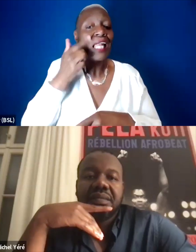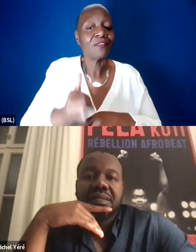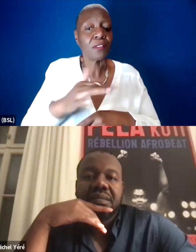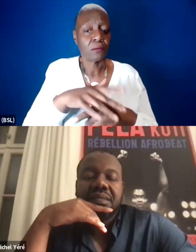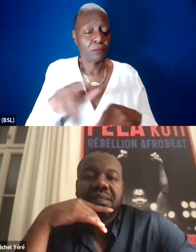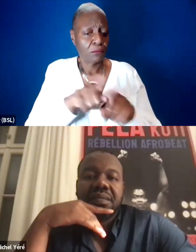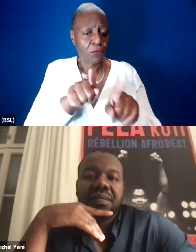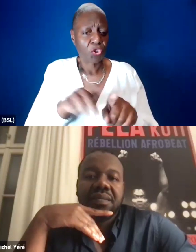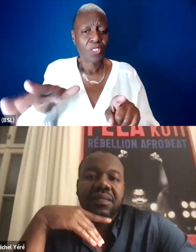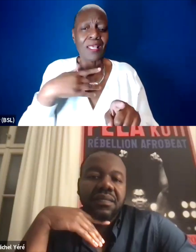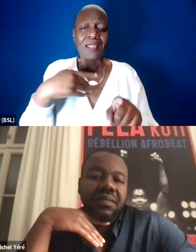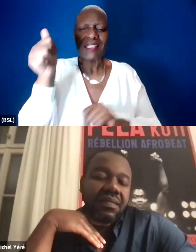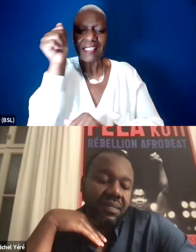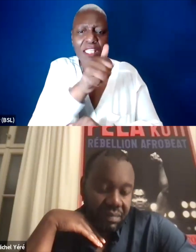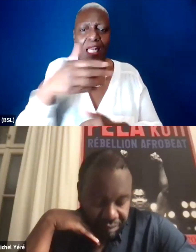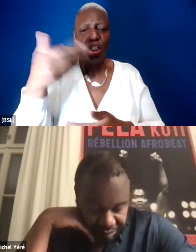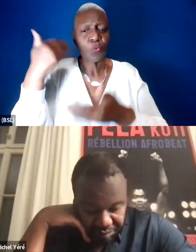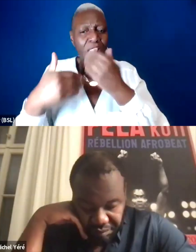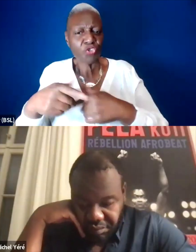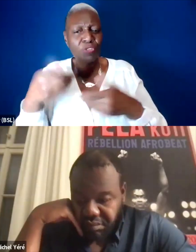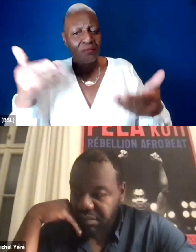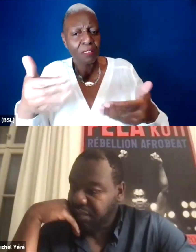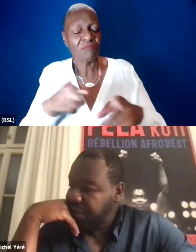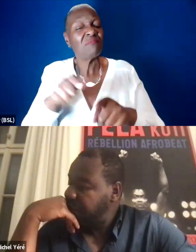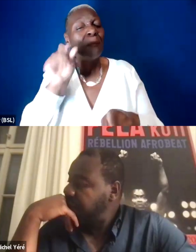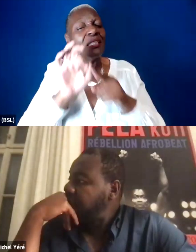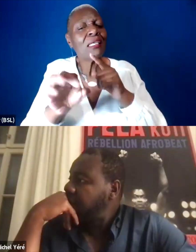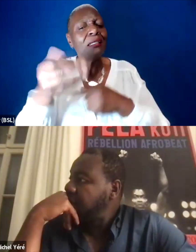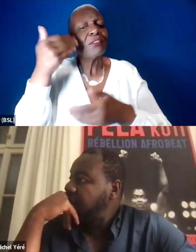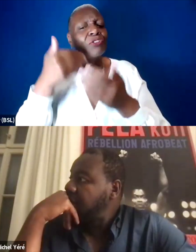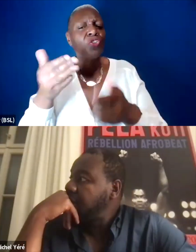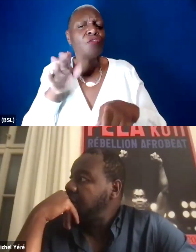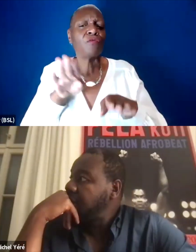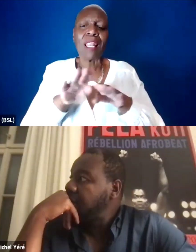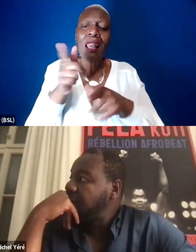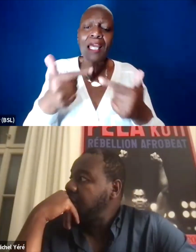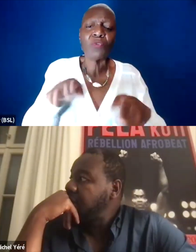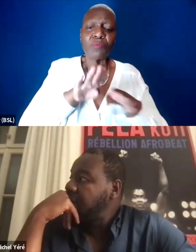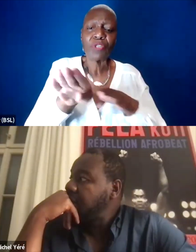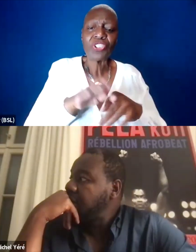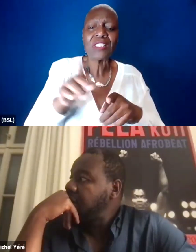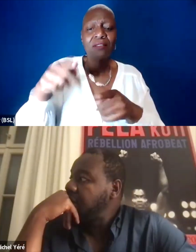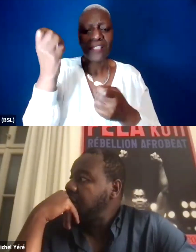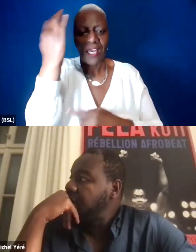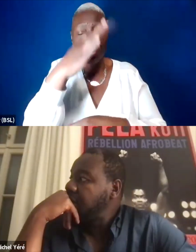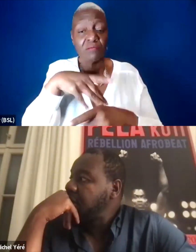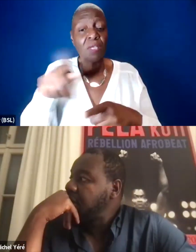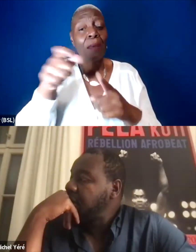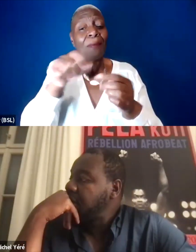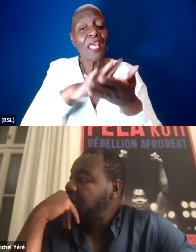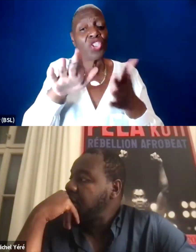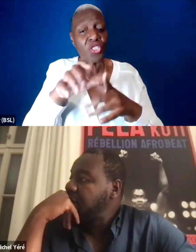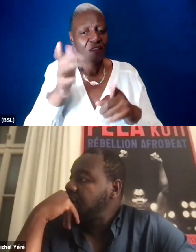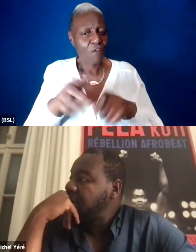Armenian social and intellectual history, particularly the history of language practices and ideologies. She earned her PhD from the University